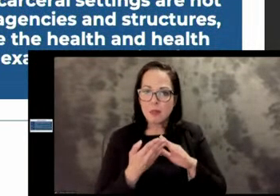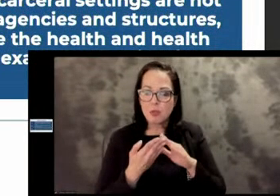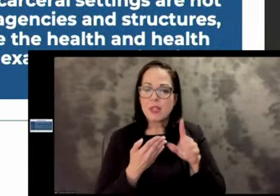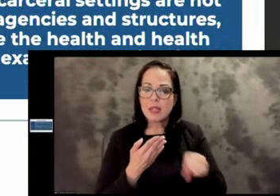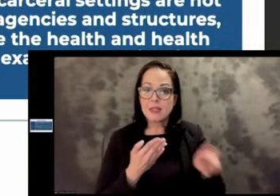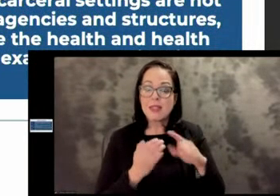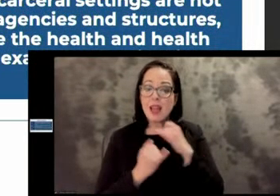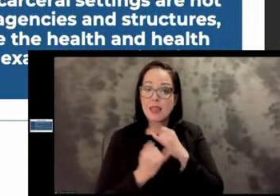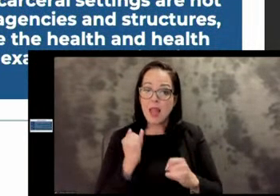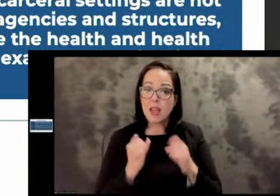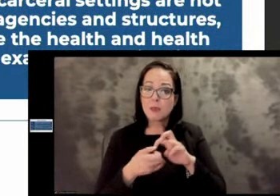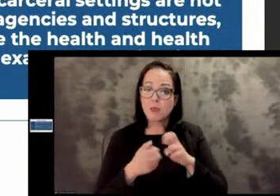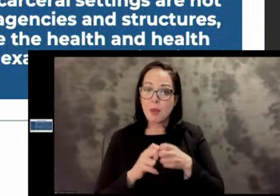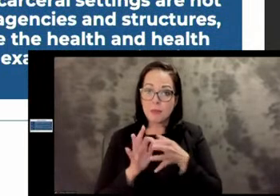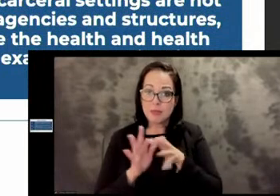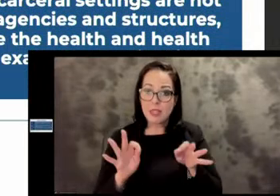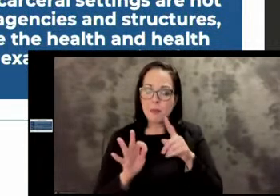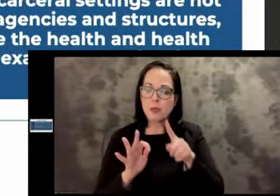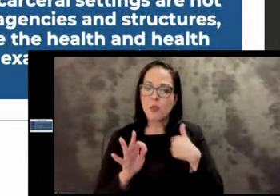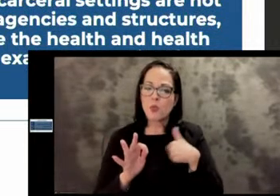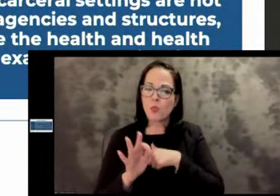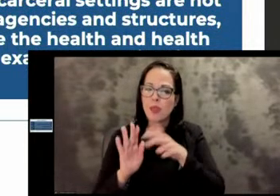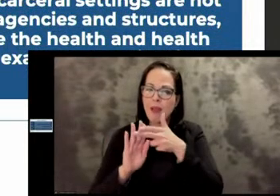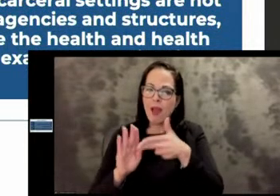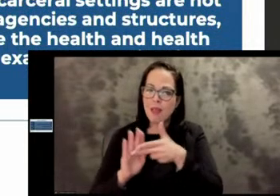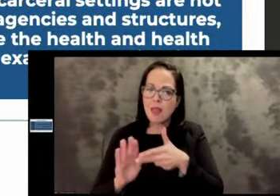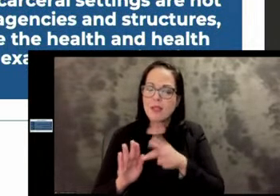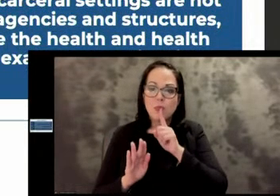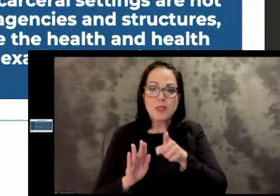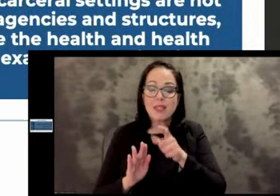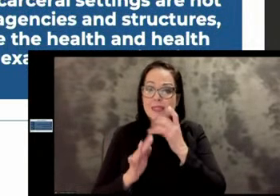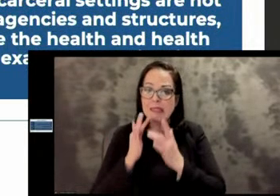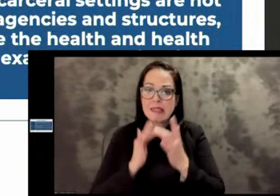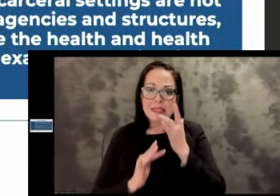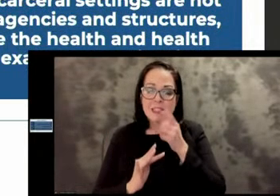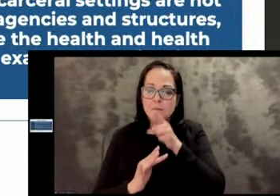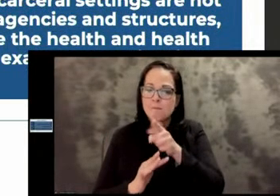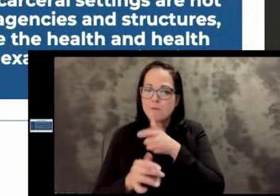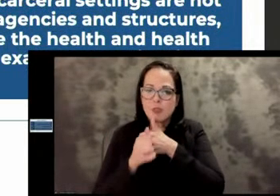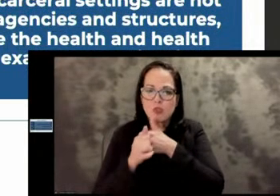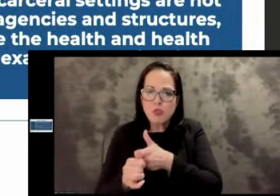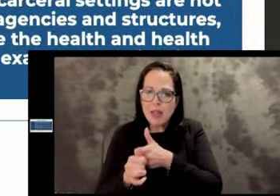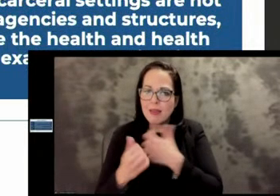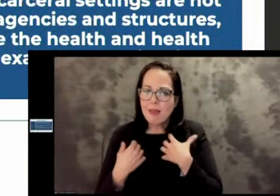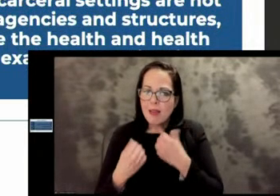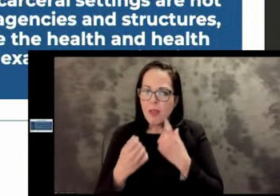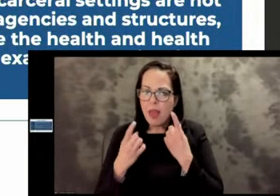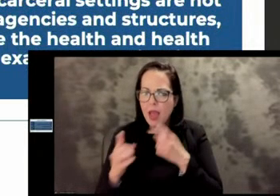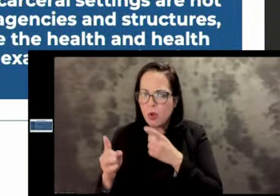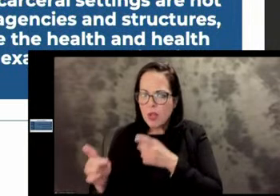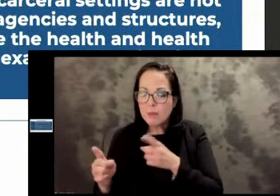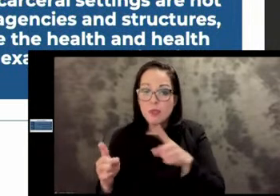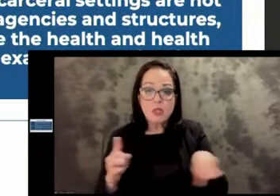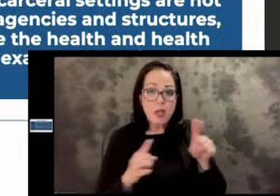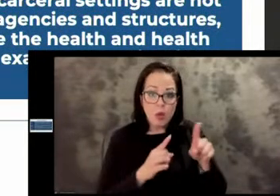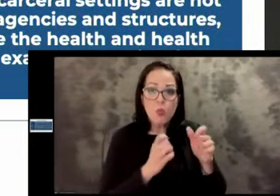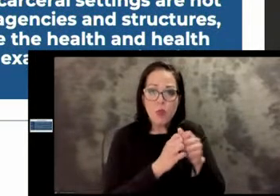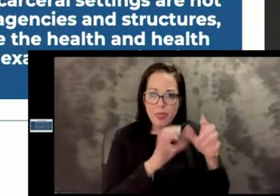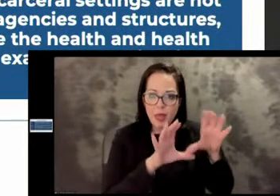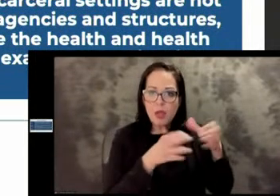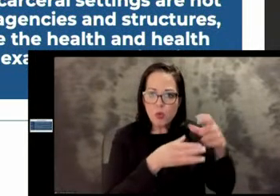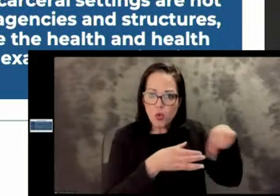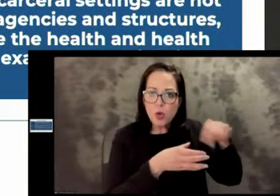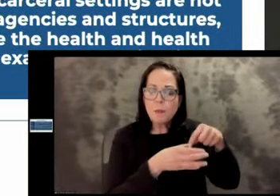last problem statement, we highlight the lack of tracking of health outcomes among those who are in jails, prisons, and other